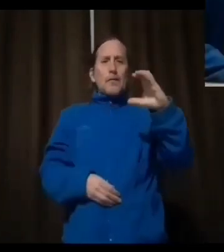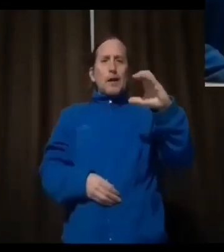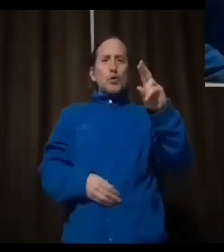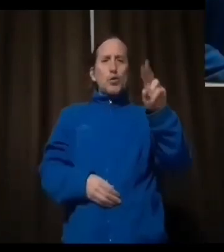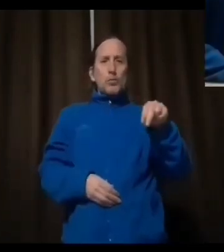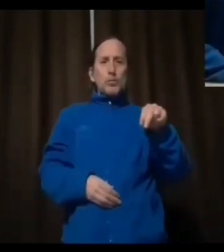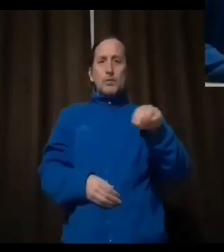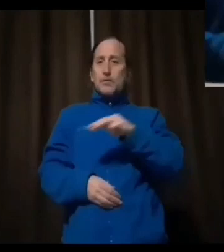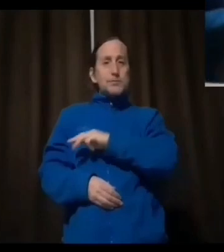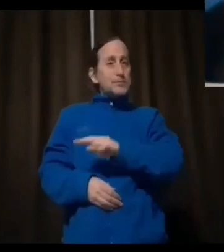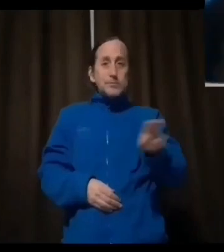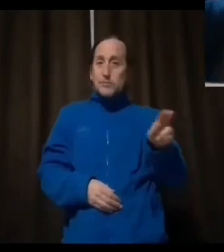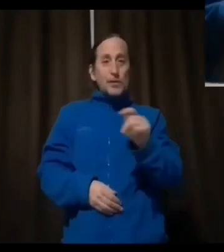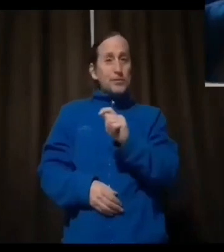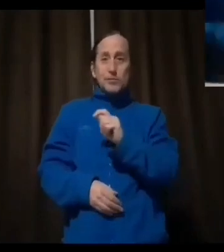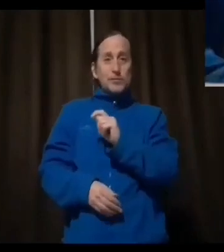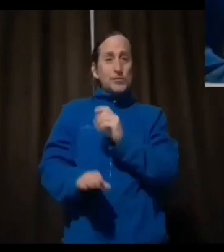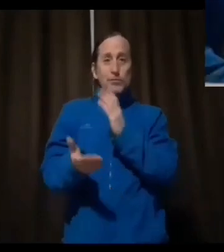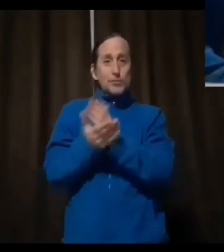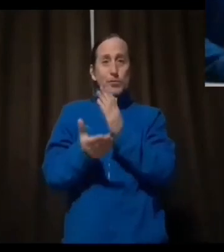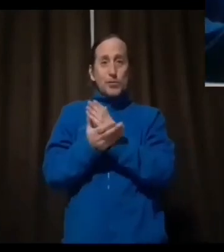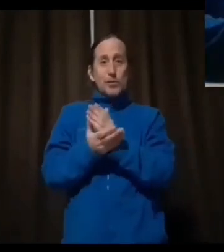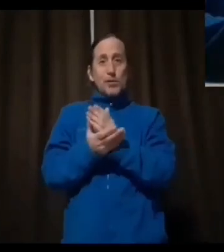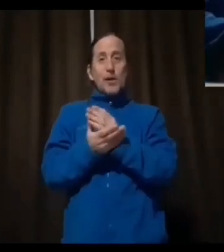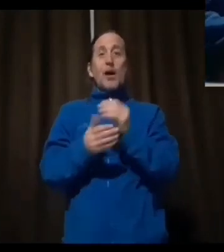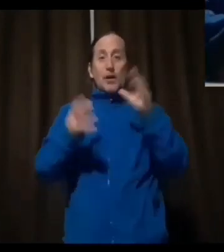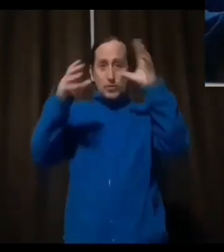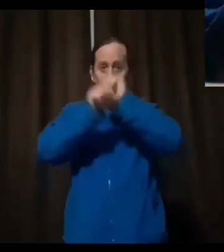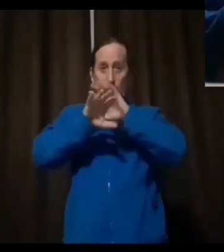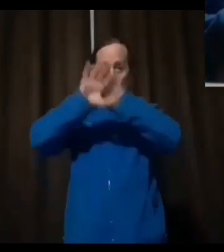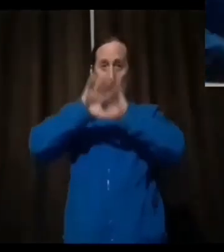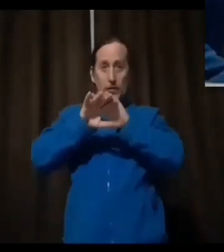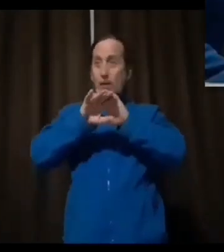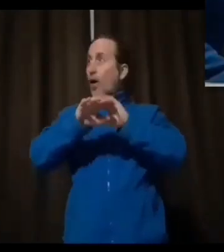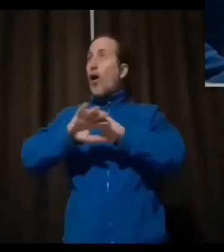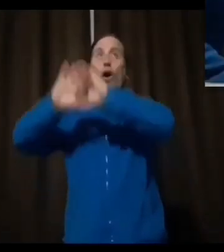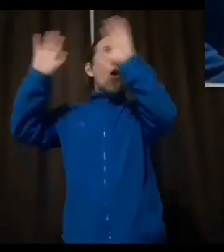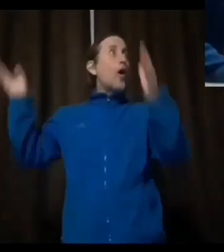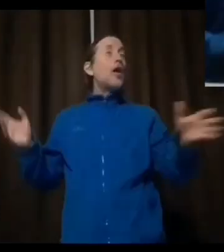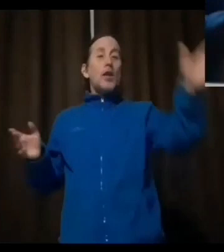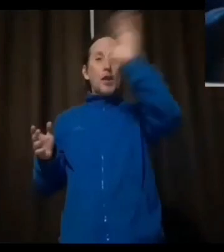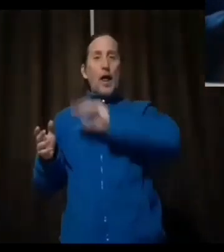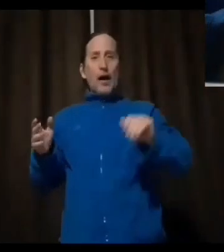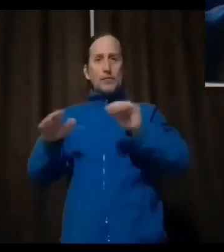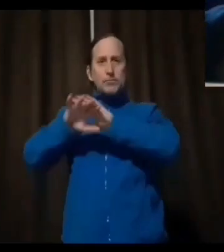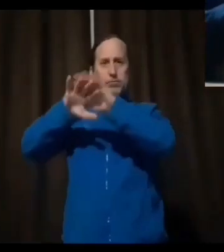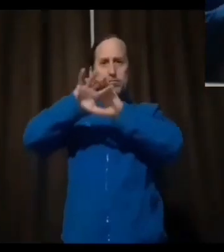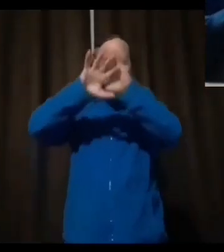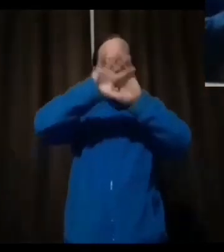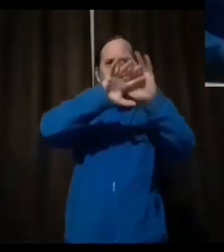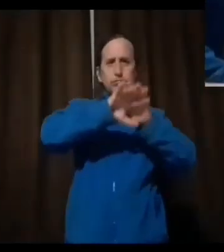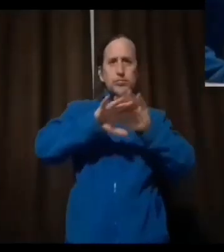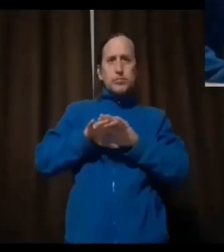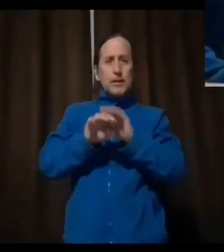everywhere that we are, it's a lattice. It's an absolutely clear lattice that the only way